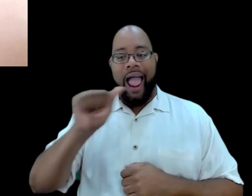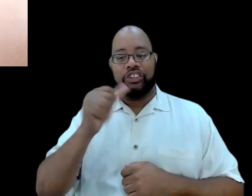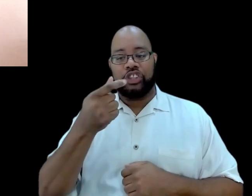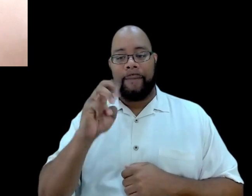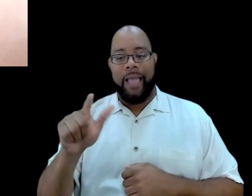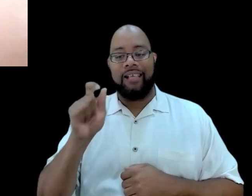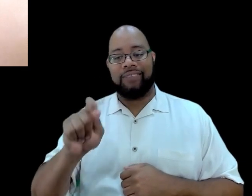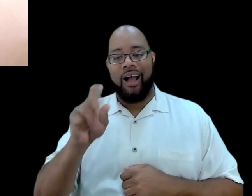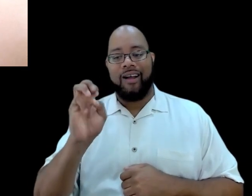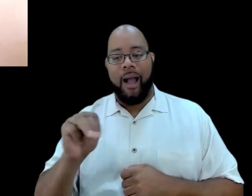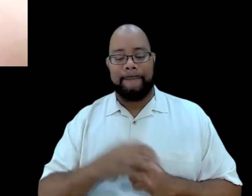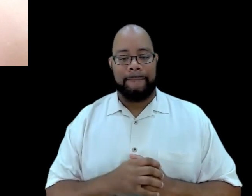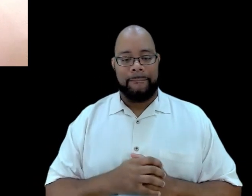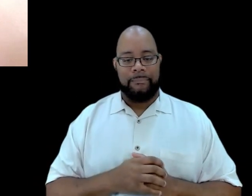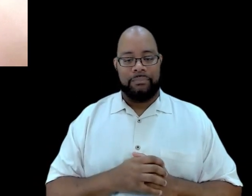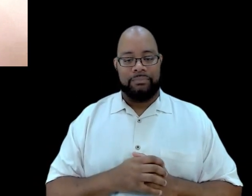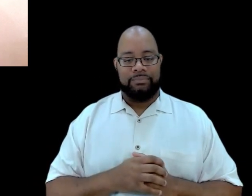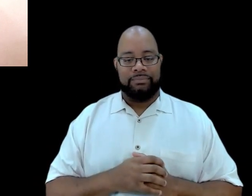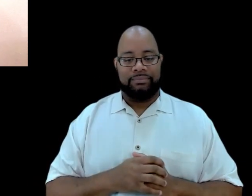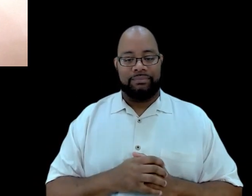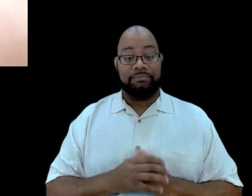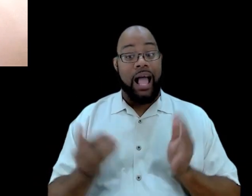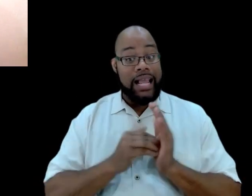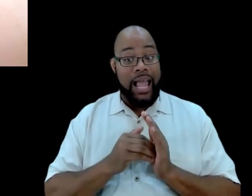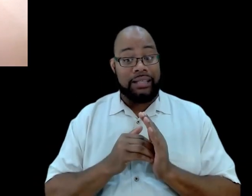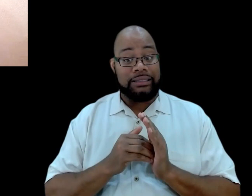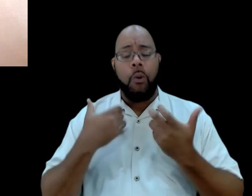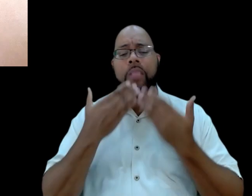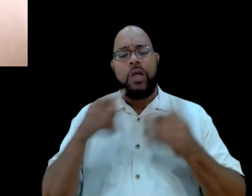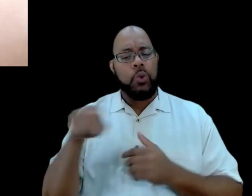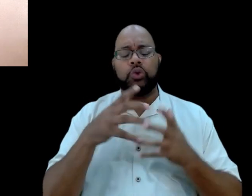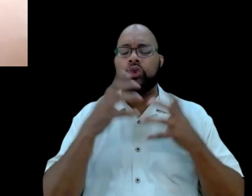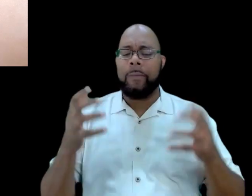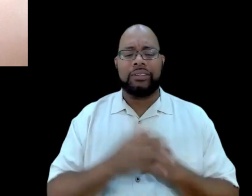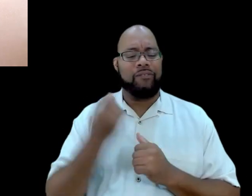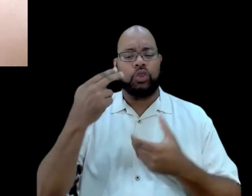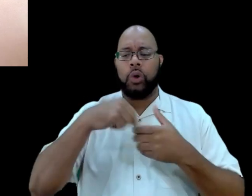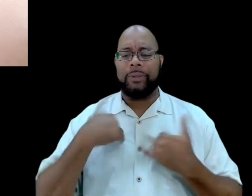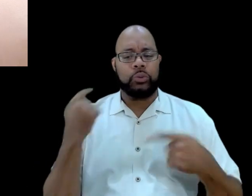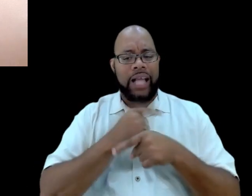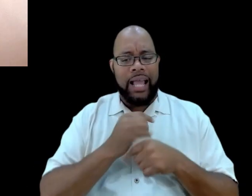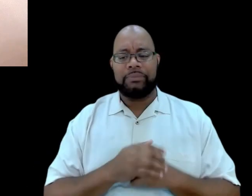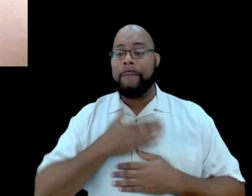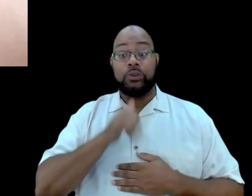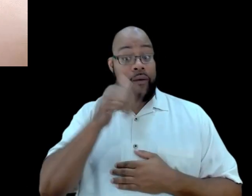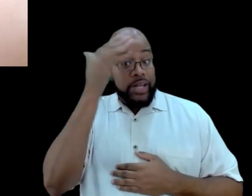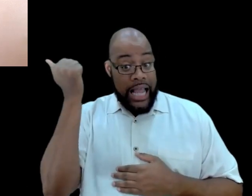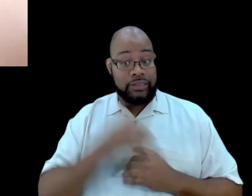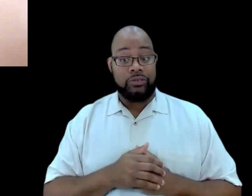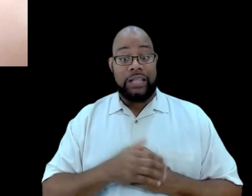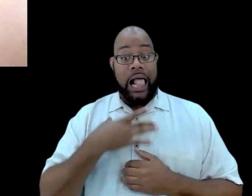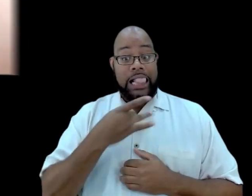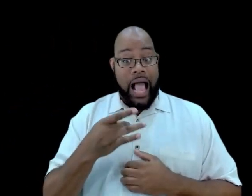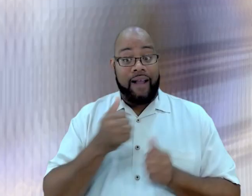andrewtheeducator@gmail.com. Again, folks, I want to thank you so much for joining me today.